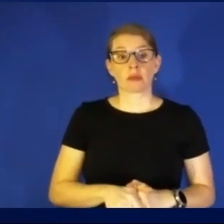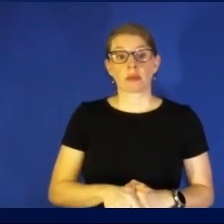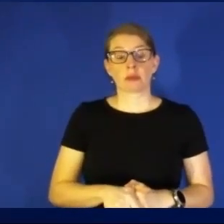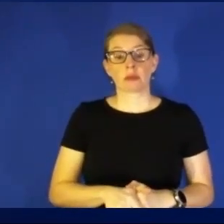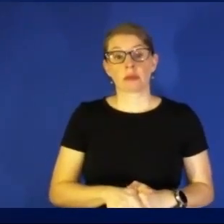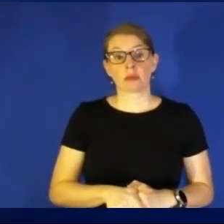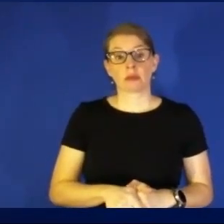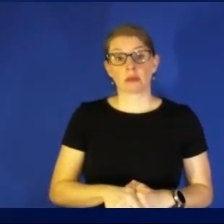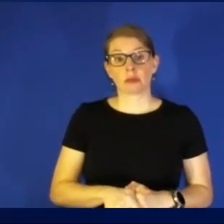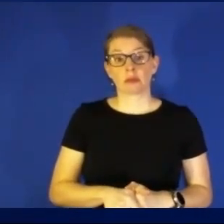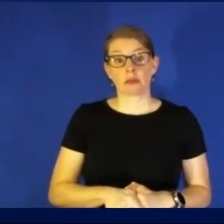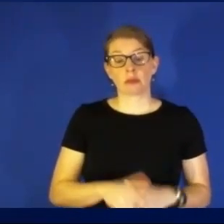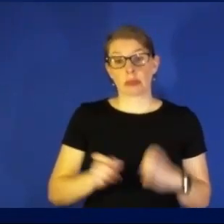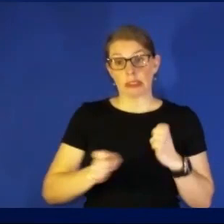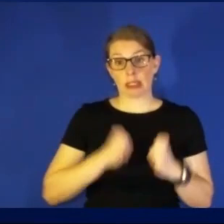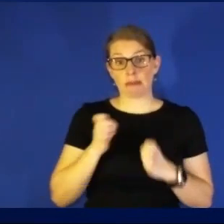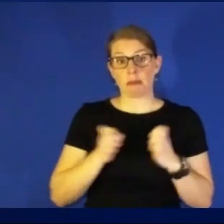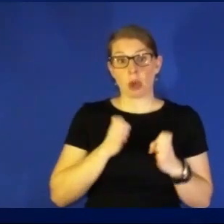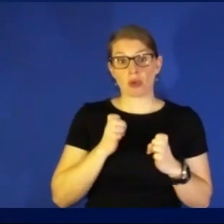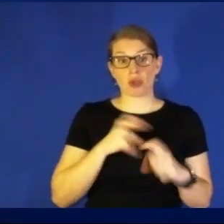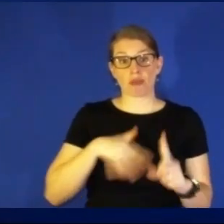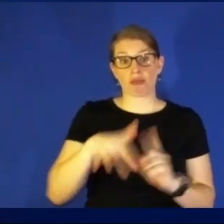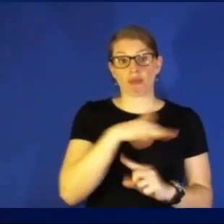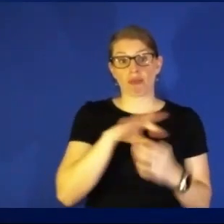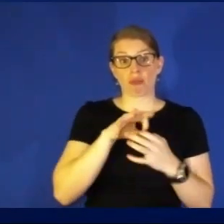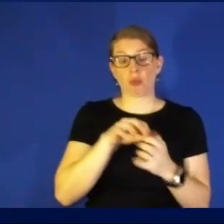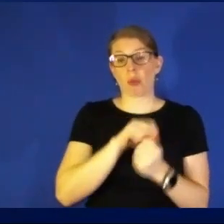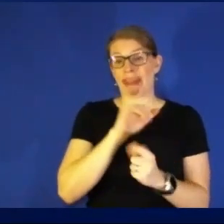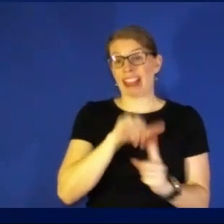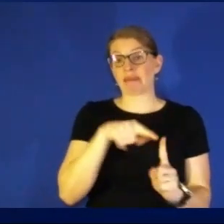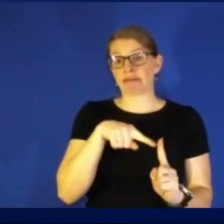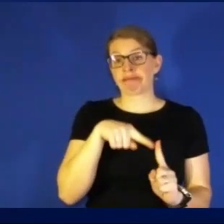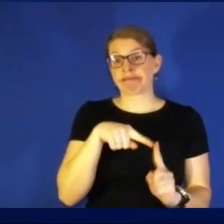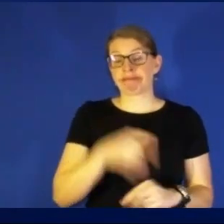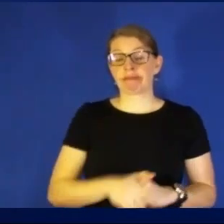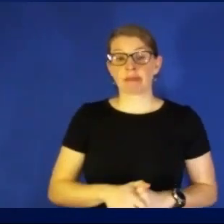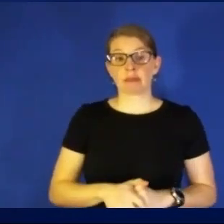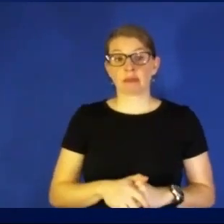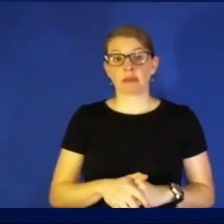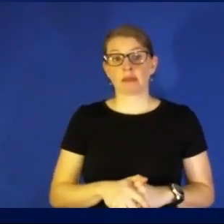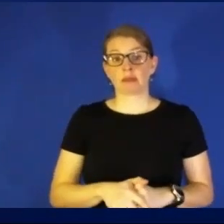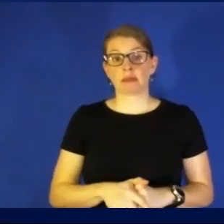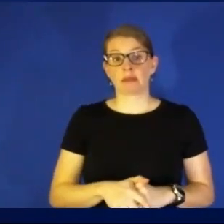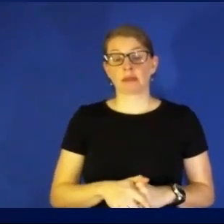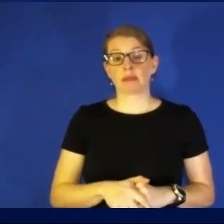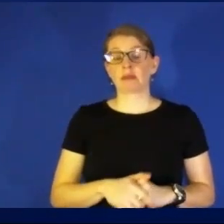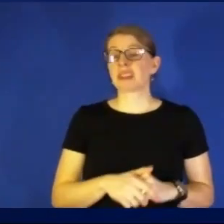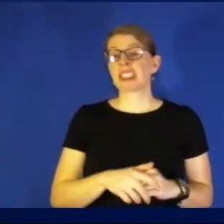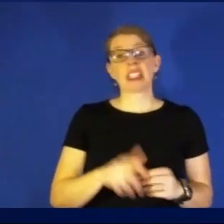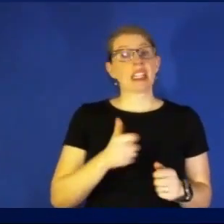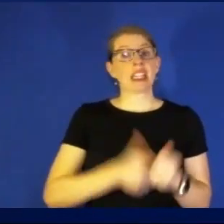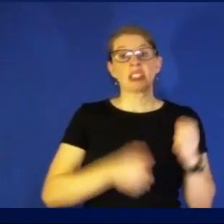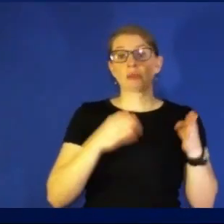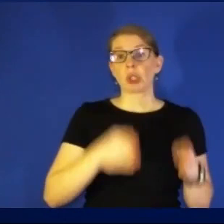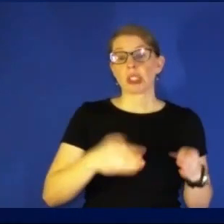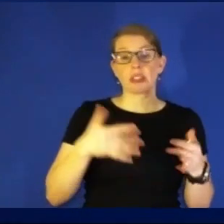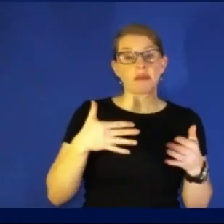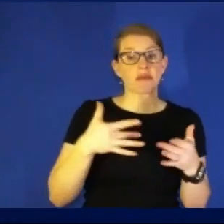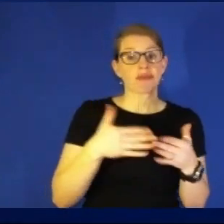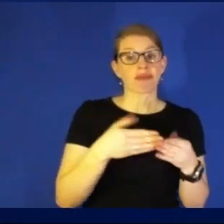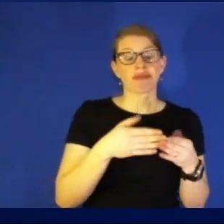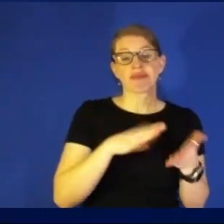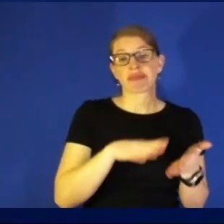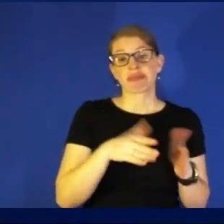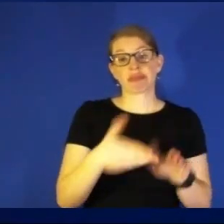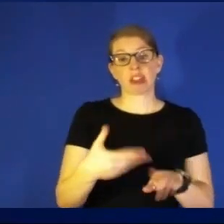there's a lot of emotion around it, and everybody comes to their time in the hospital, whether it's COVID or